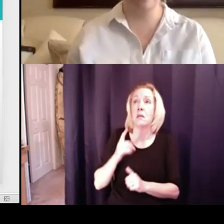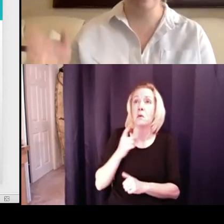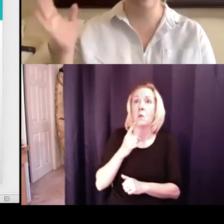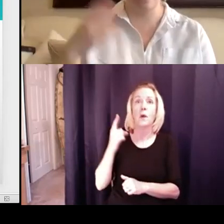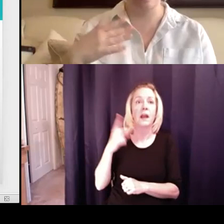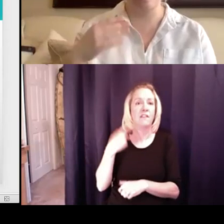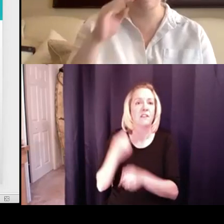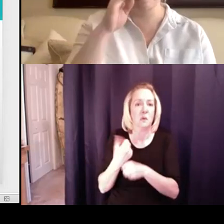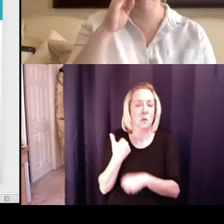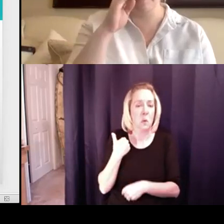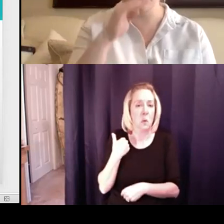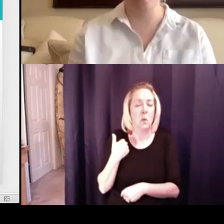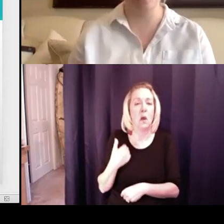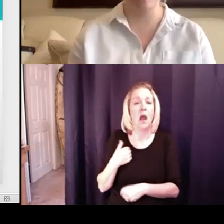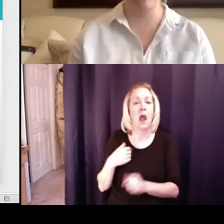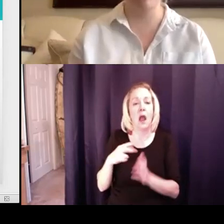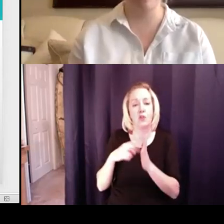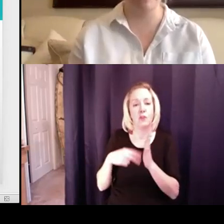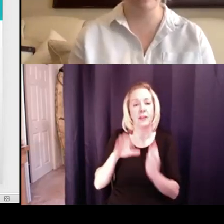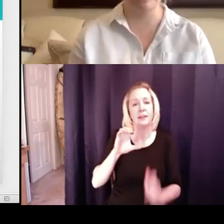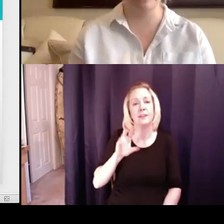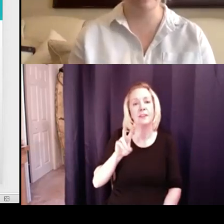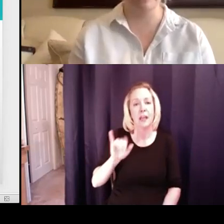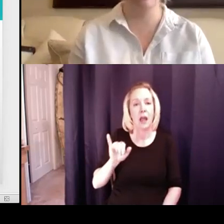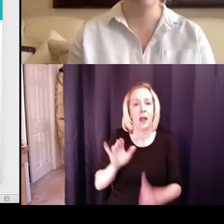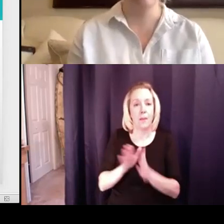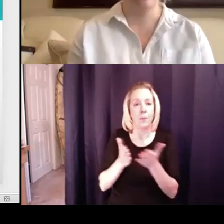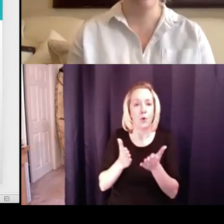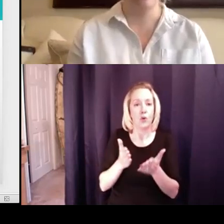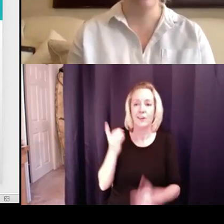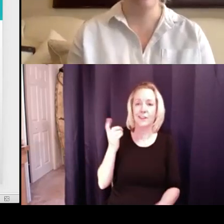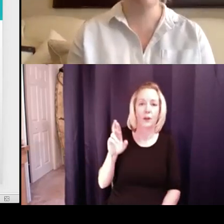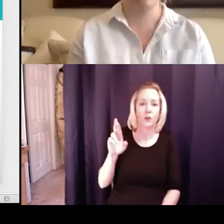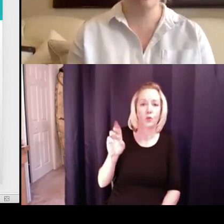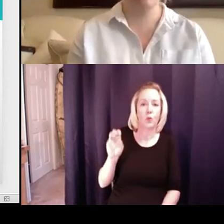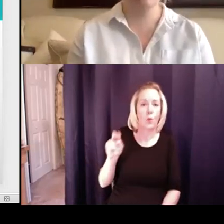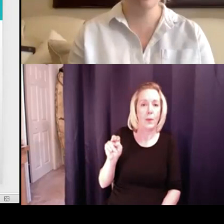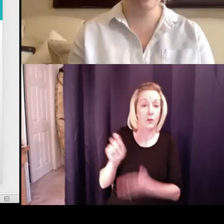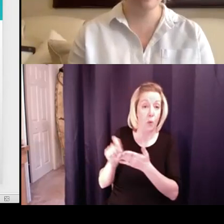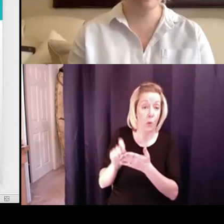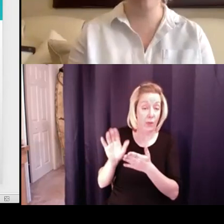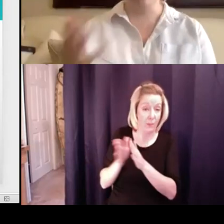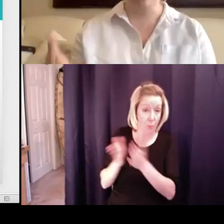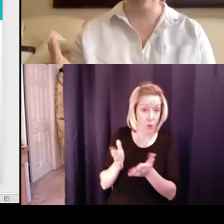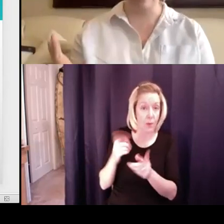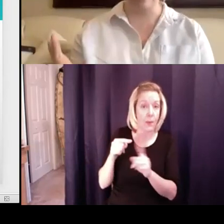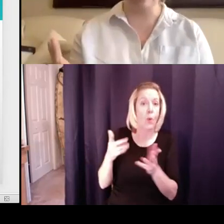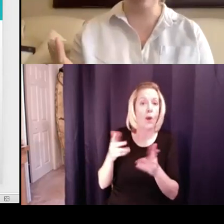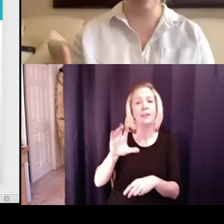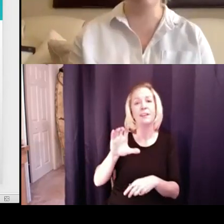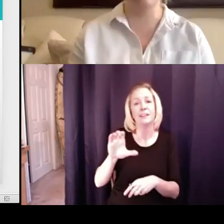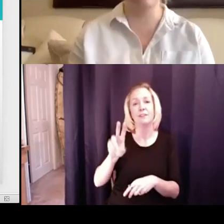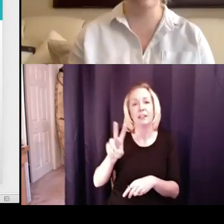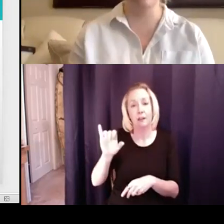read the Cortical Vision Impairment book by Dr. Roman. And one of the things that then when I went